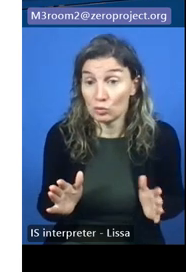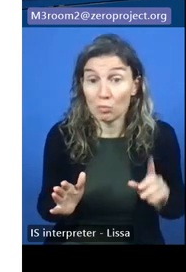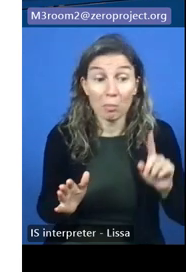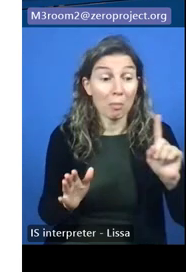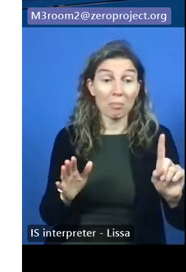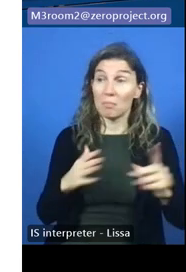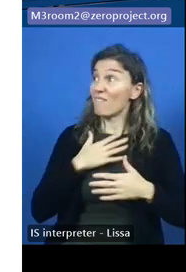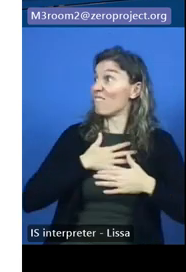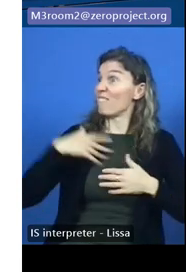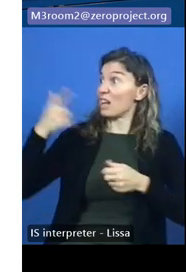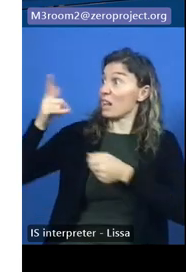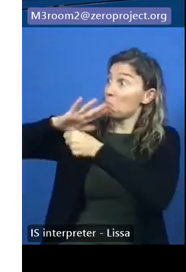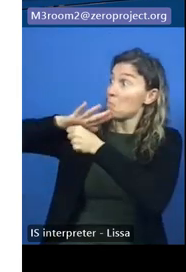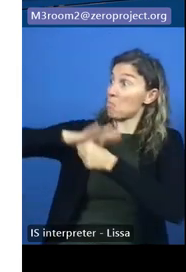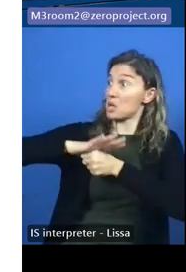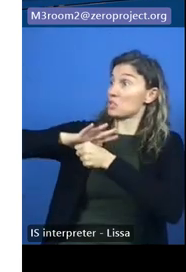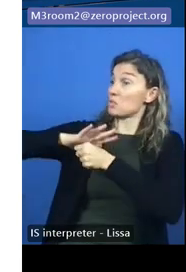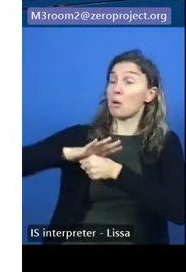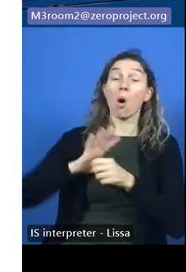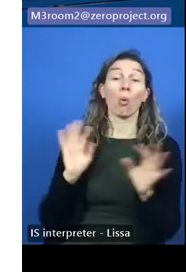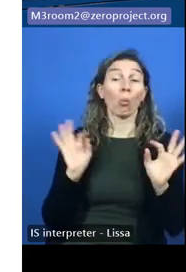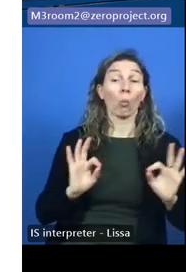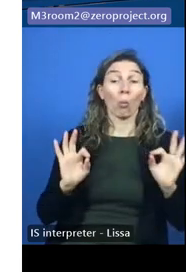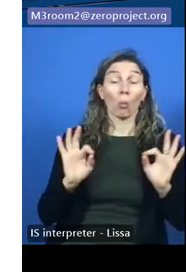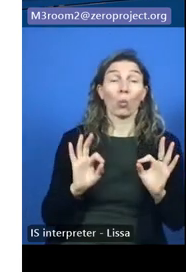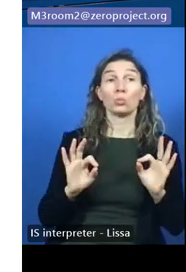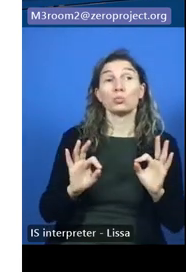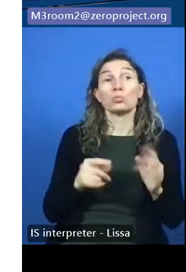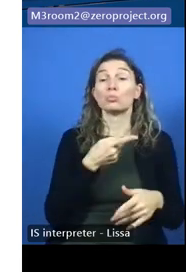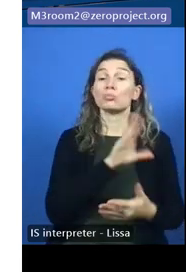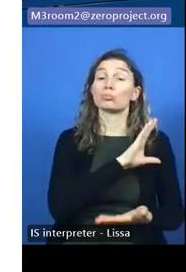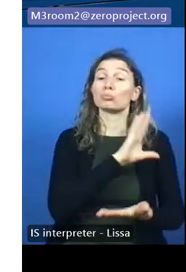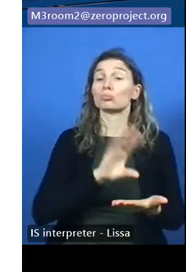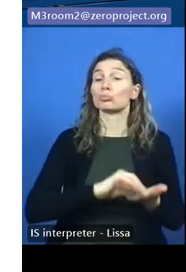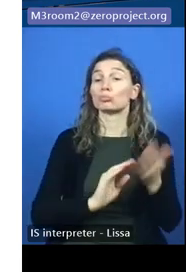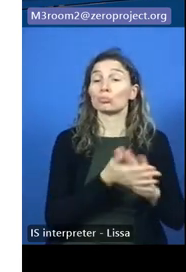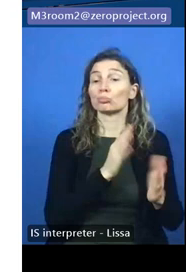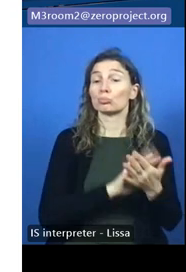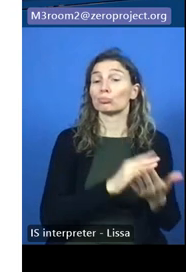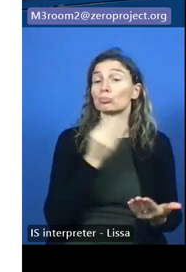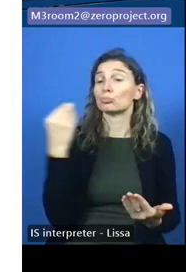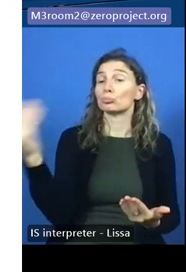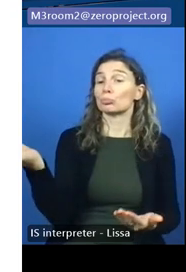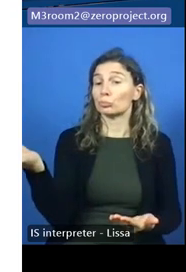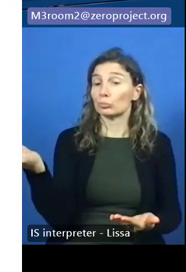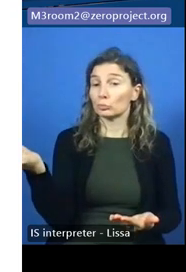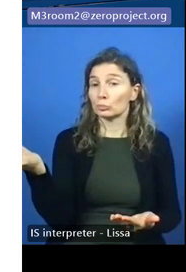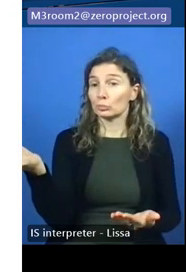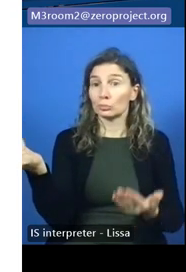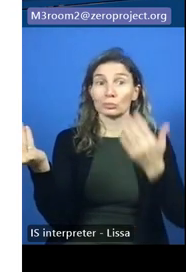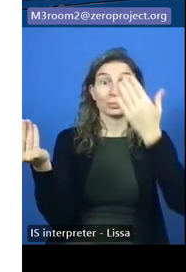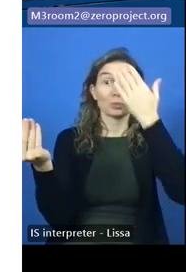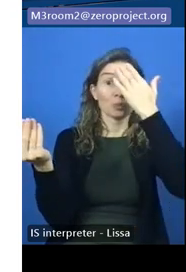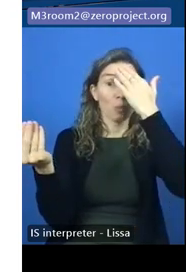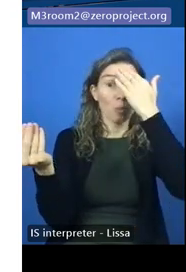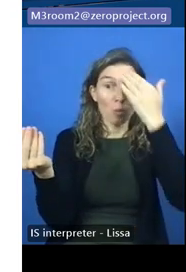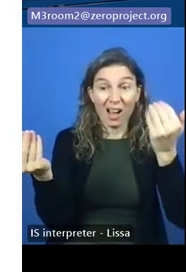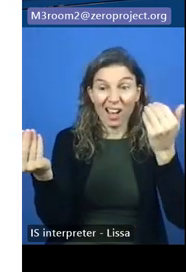organized civil society, from the press, from multilateral organizations, because they know that none of them have